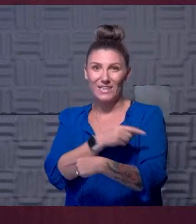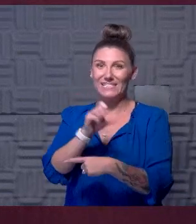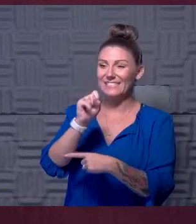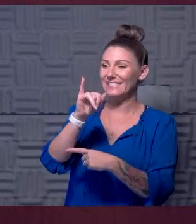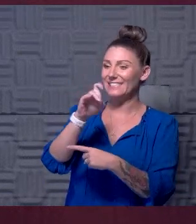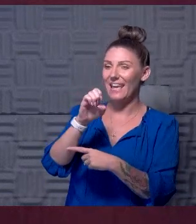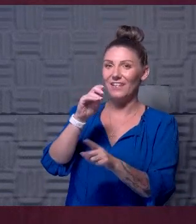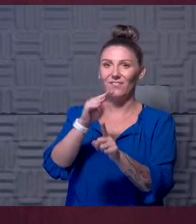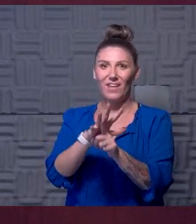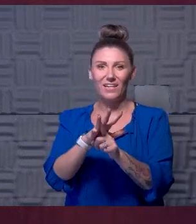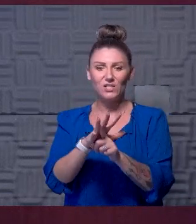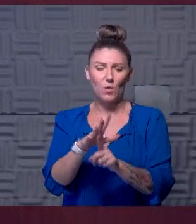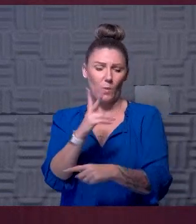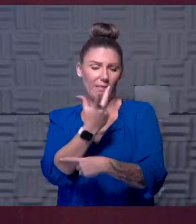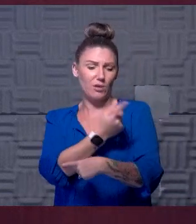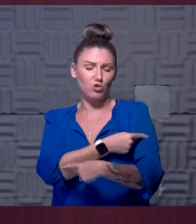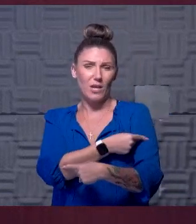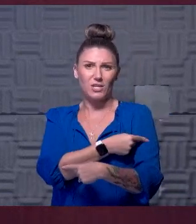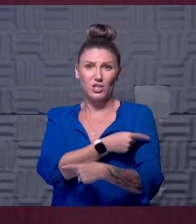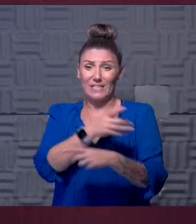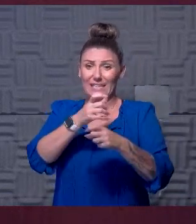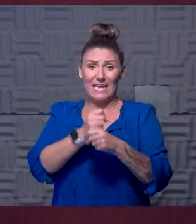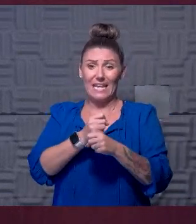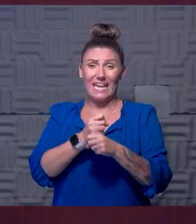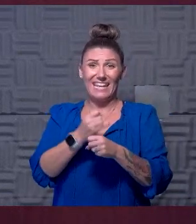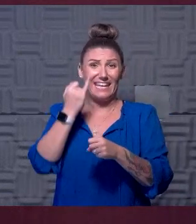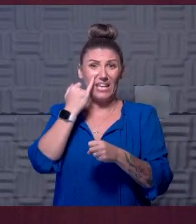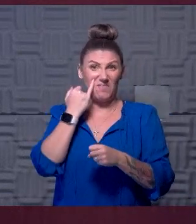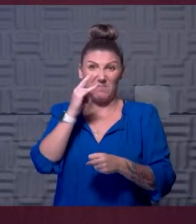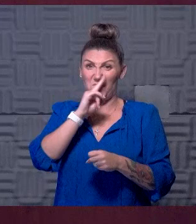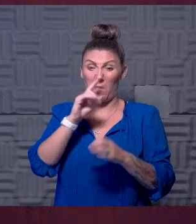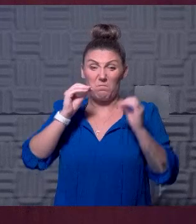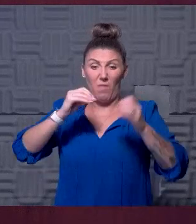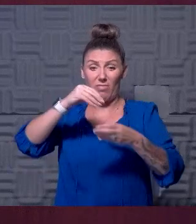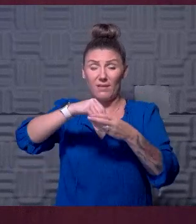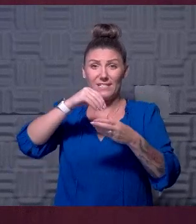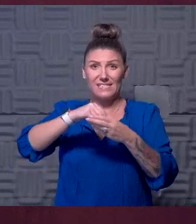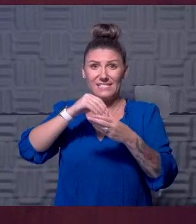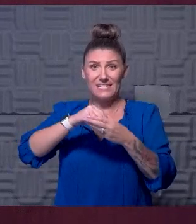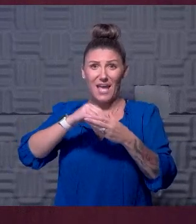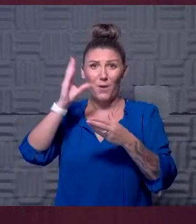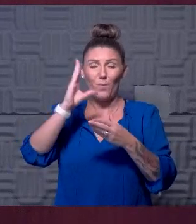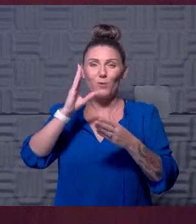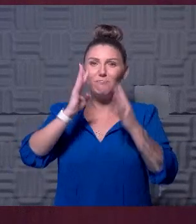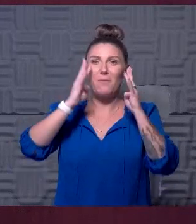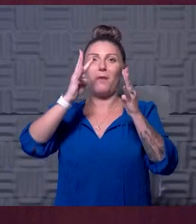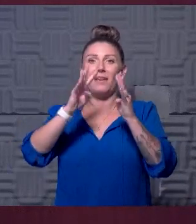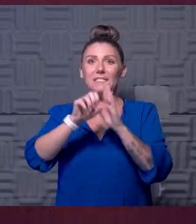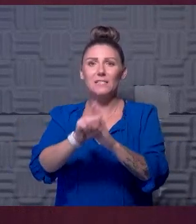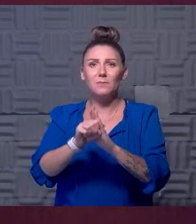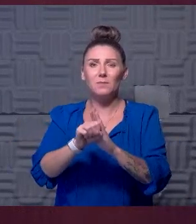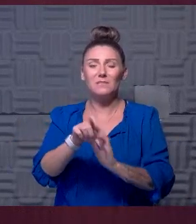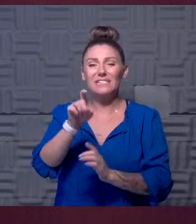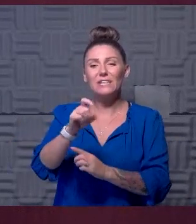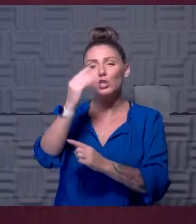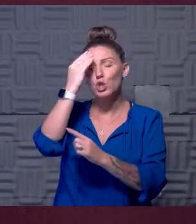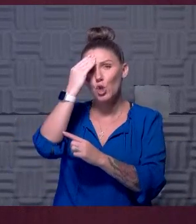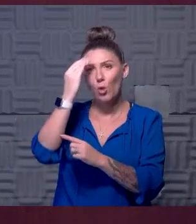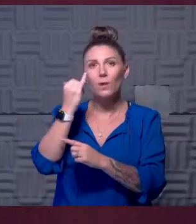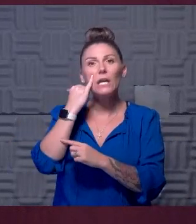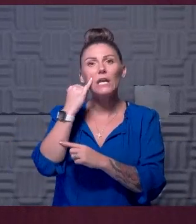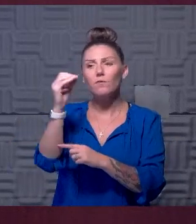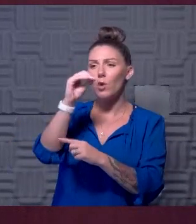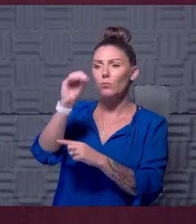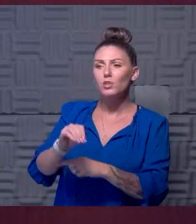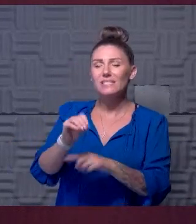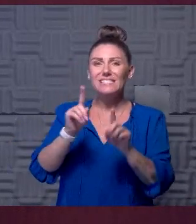that injection makes you have symptoms, even if you're getting placebo. And so we need to know, are those percentages different? Are